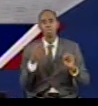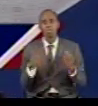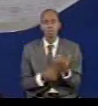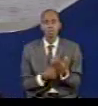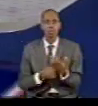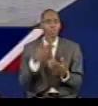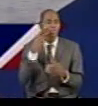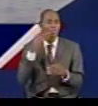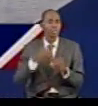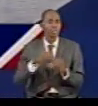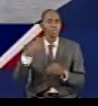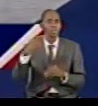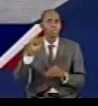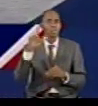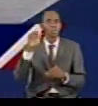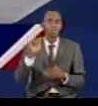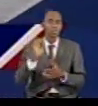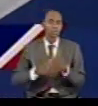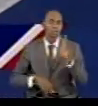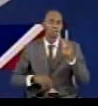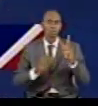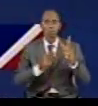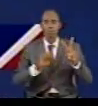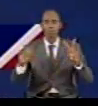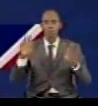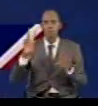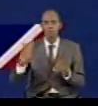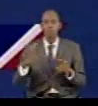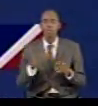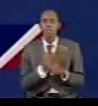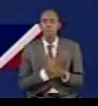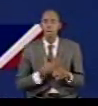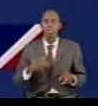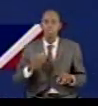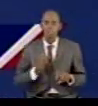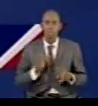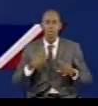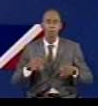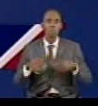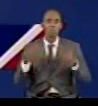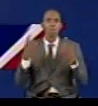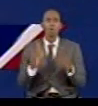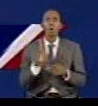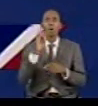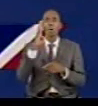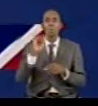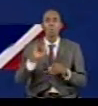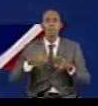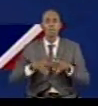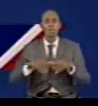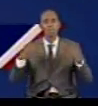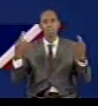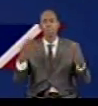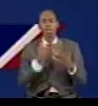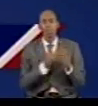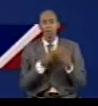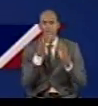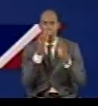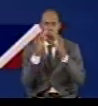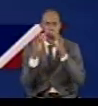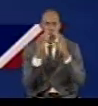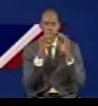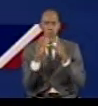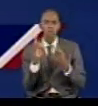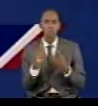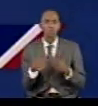Galatians chapter 2 verse 2, it says, and I went up by revelation and communicated unto them